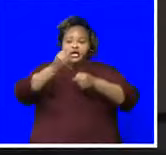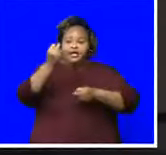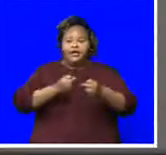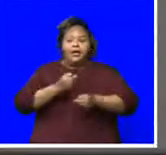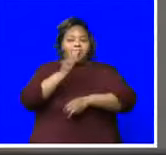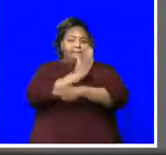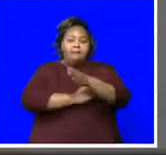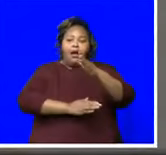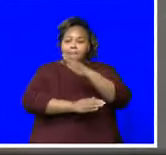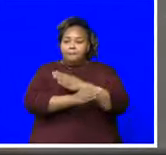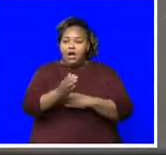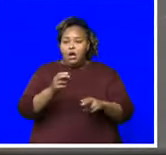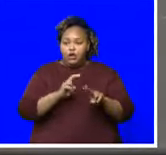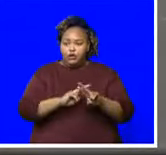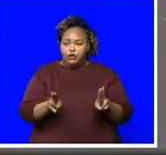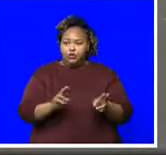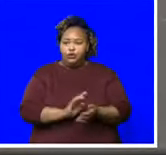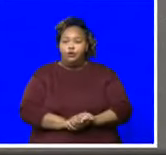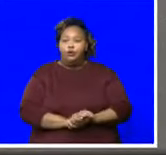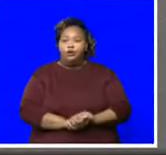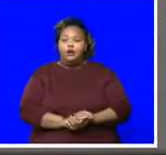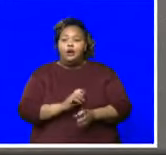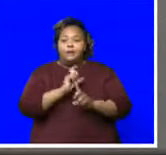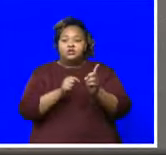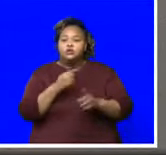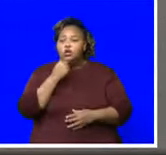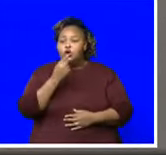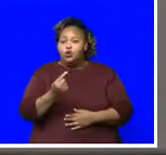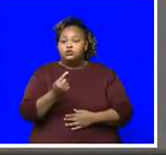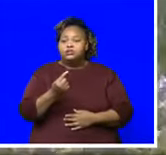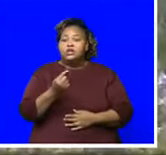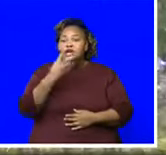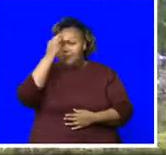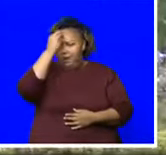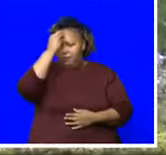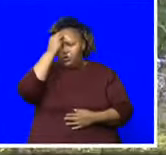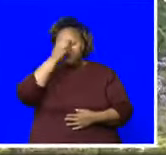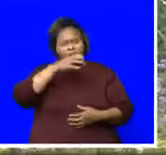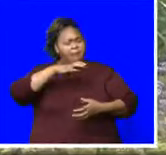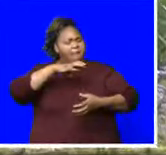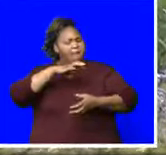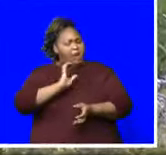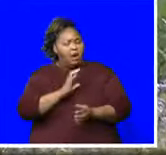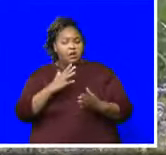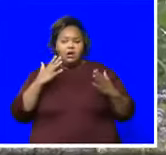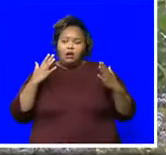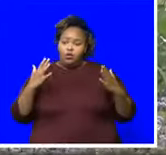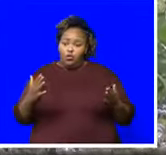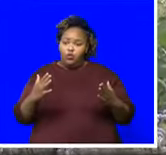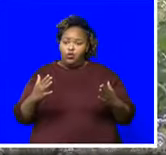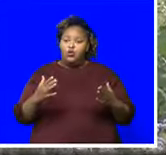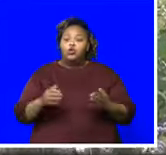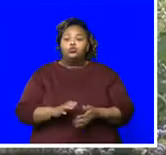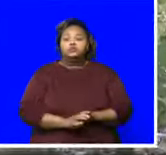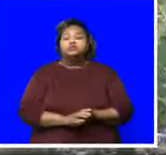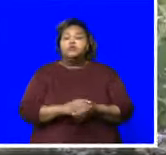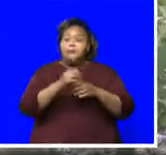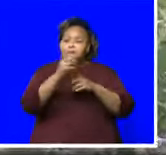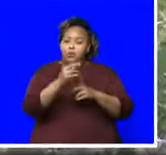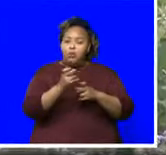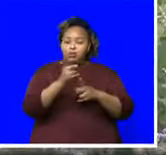mbutho uyamangala ngalesento sekudutshulwa kweliphoyisa kani futhi lesento basikhalumela ngelivu lelicinile. Dlamini